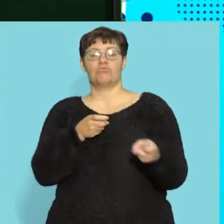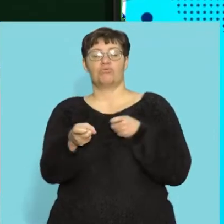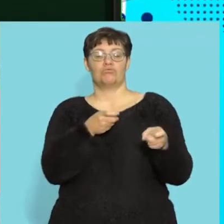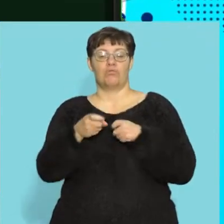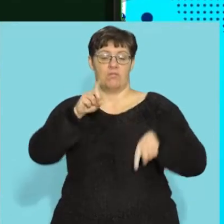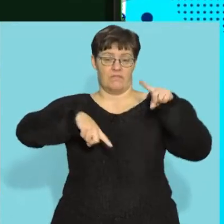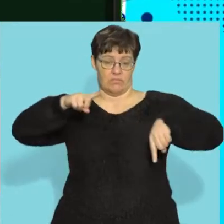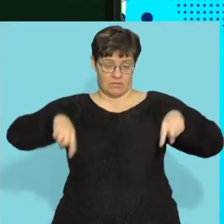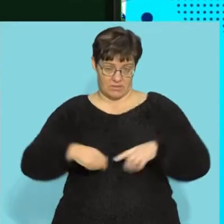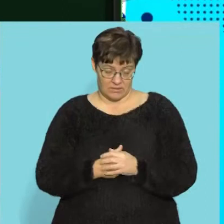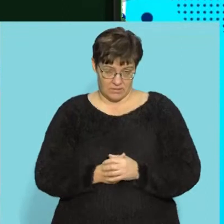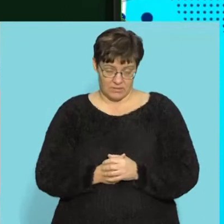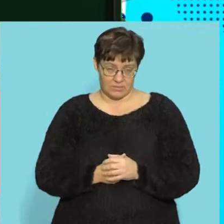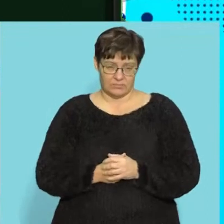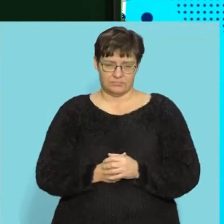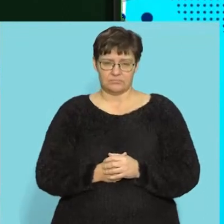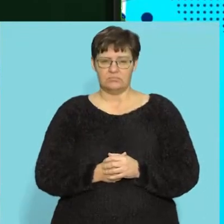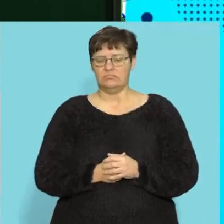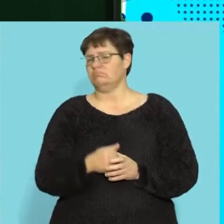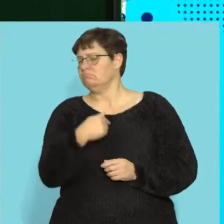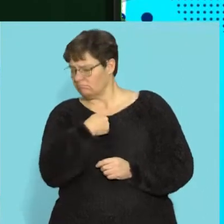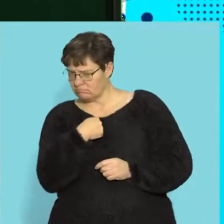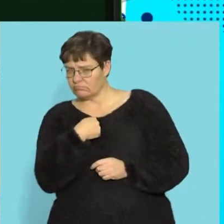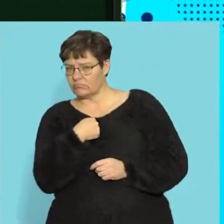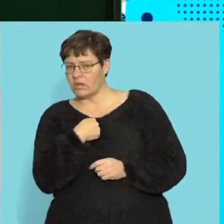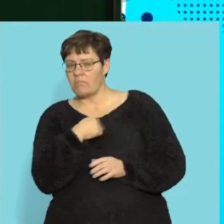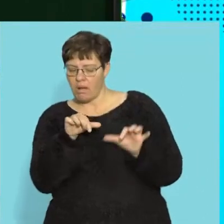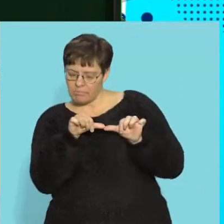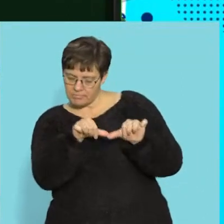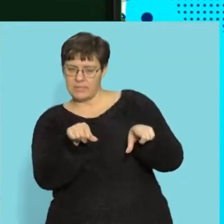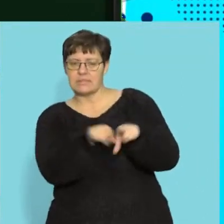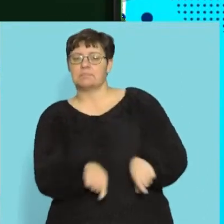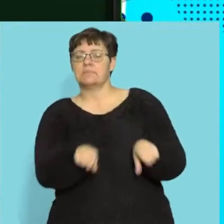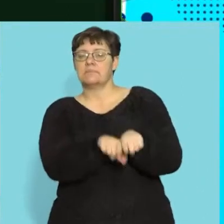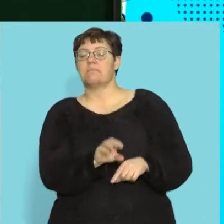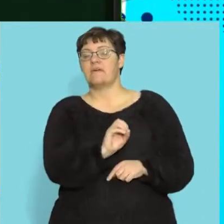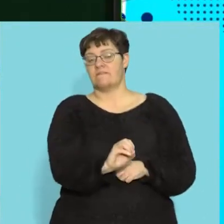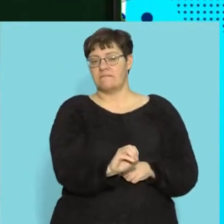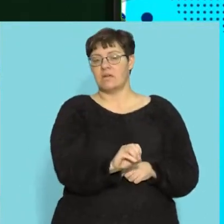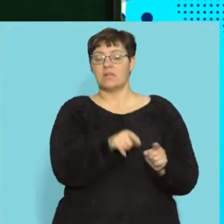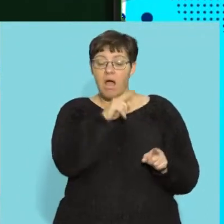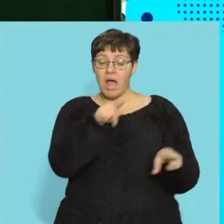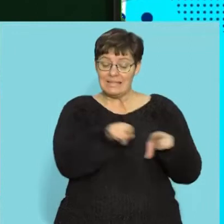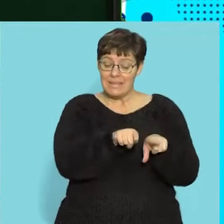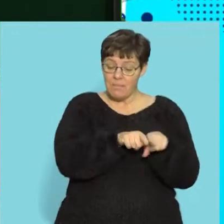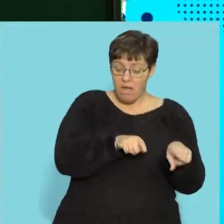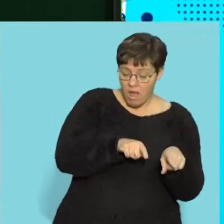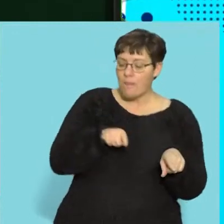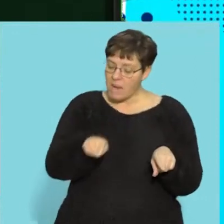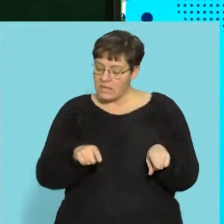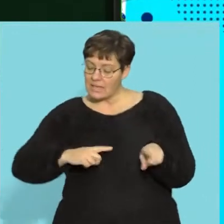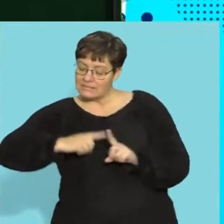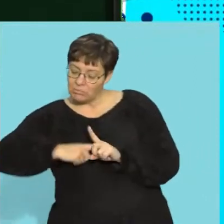pay attention to the control variable, that which we shall keep constant, so that we are able to say at the